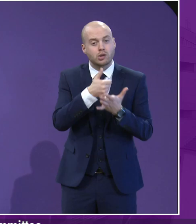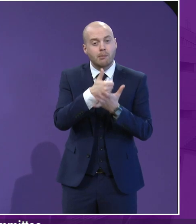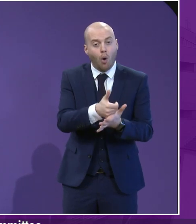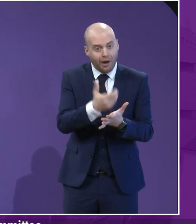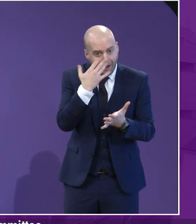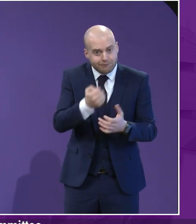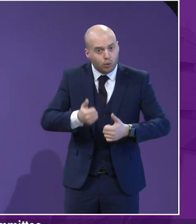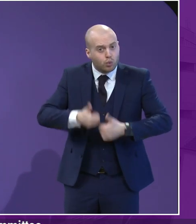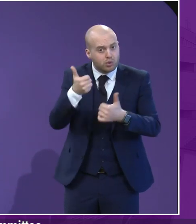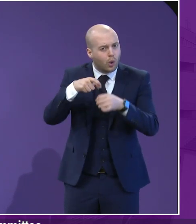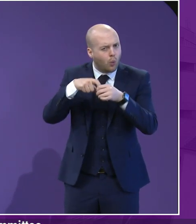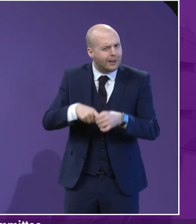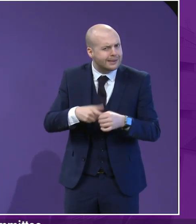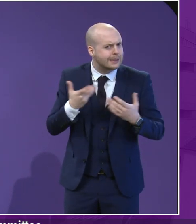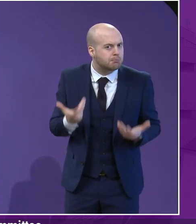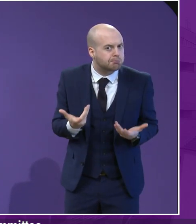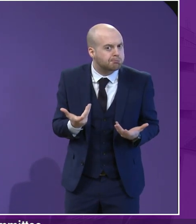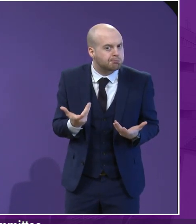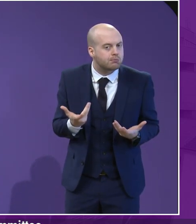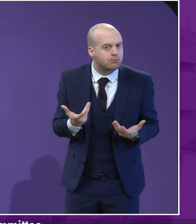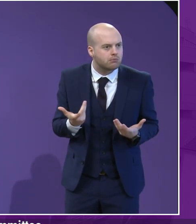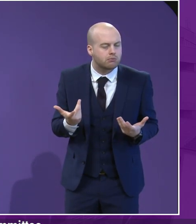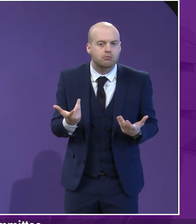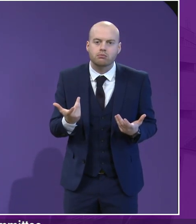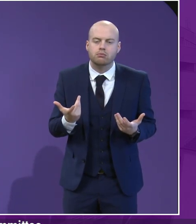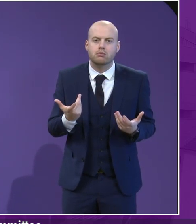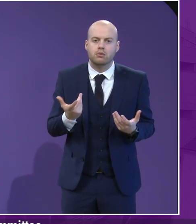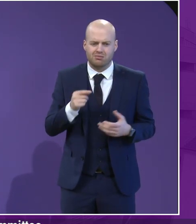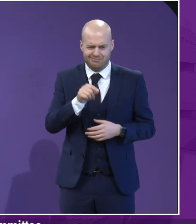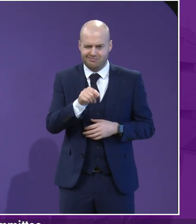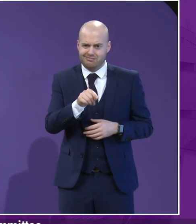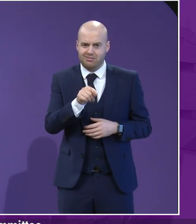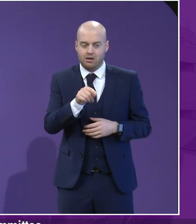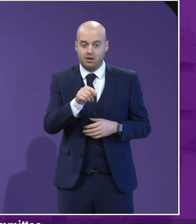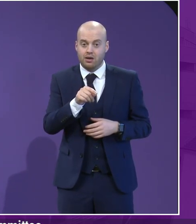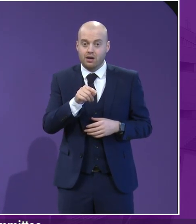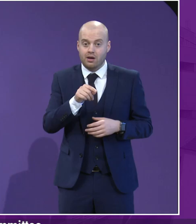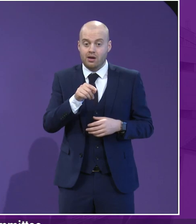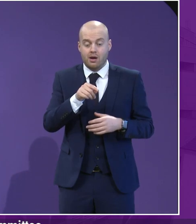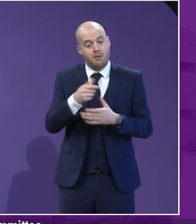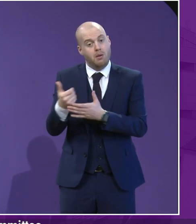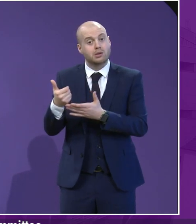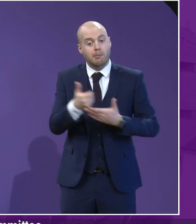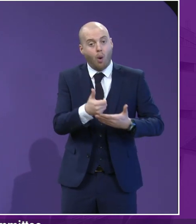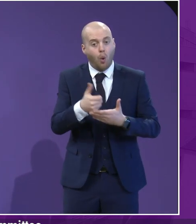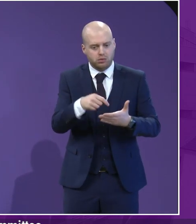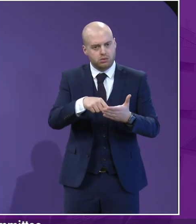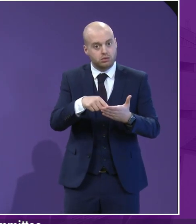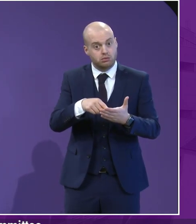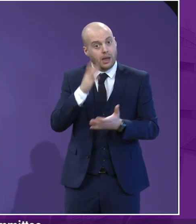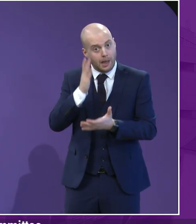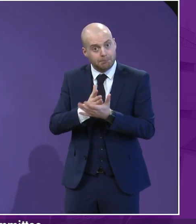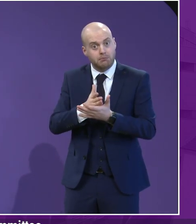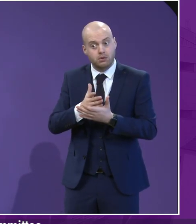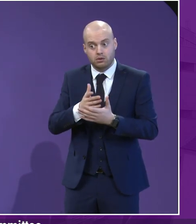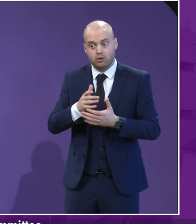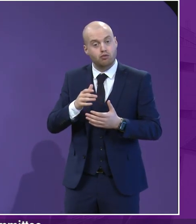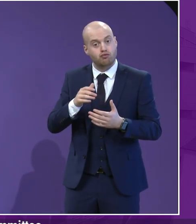number of tests that we might be wanting to kind of apply, which have to do with things like, are we actually thinking